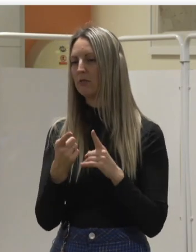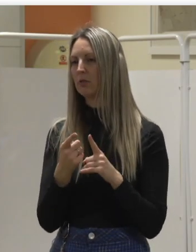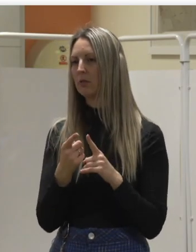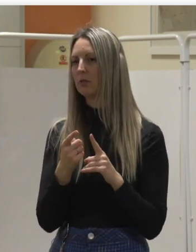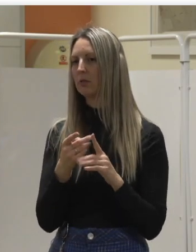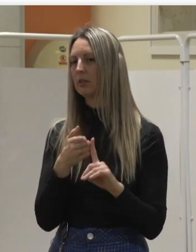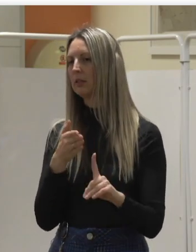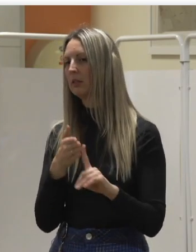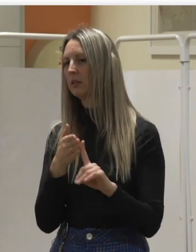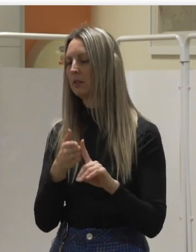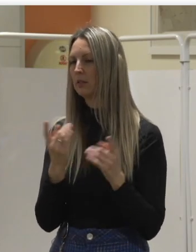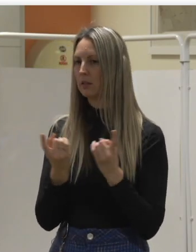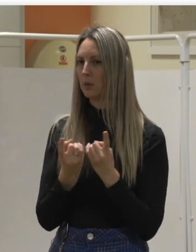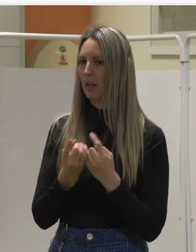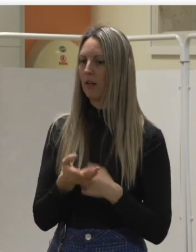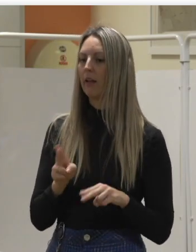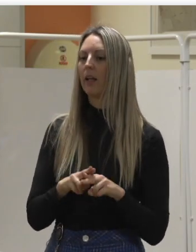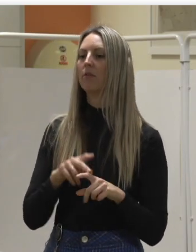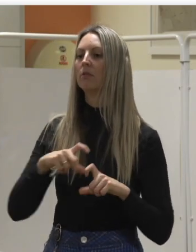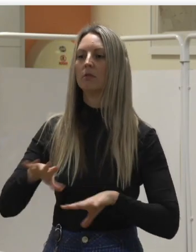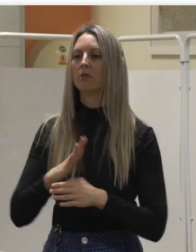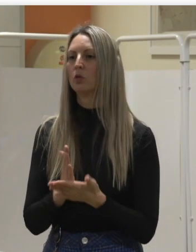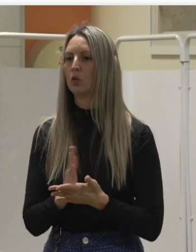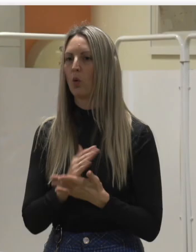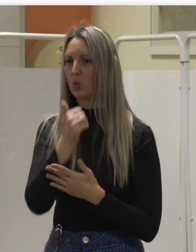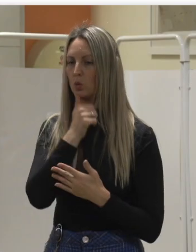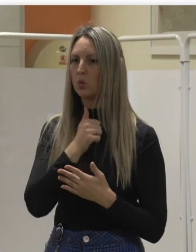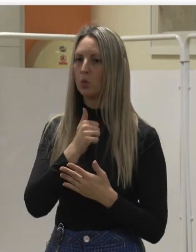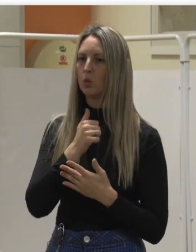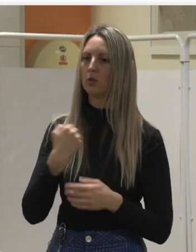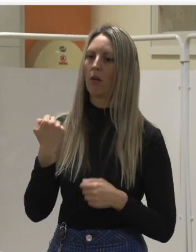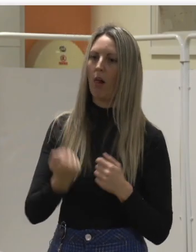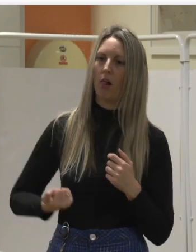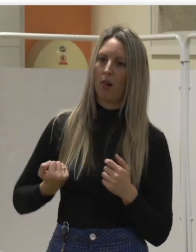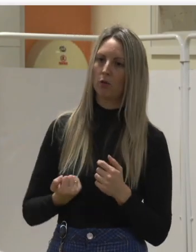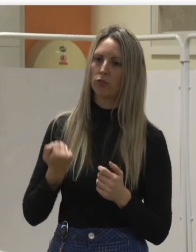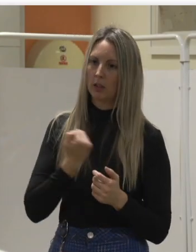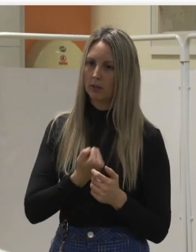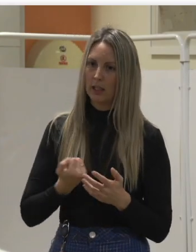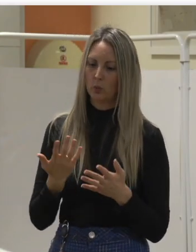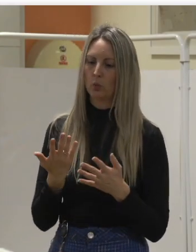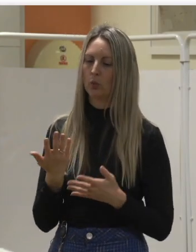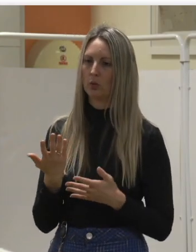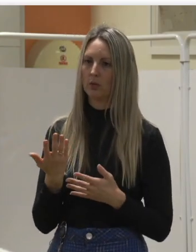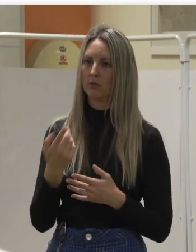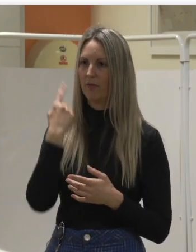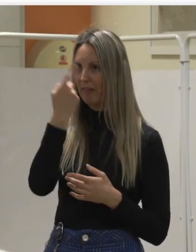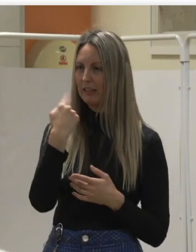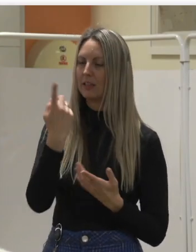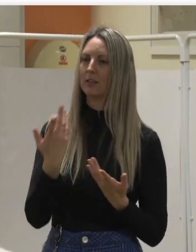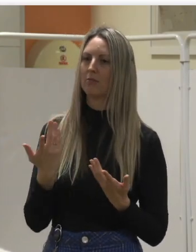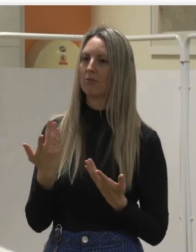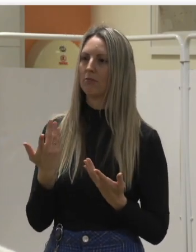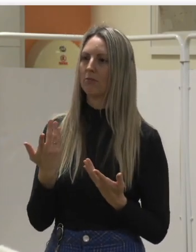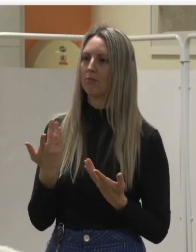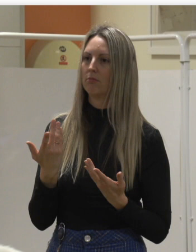if we are not still sure, we do ultrasound scan of the arteries in the around the face and